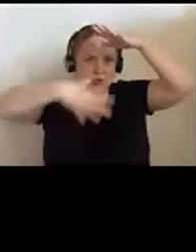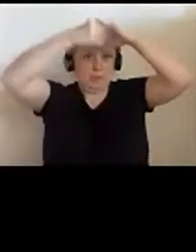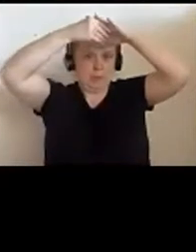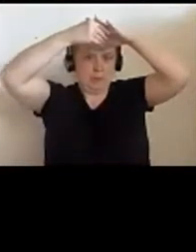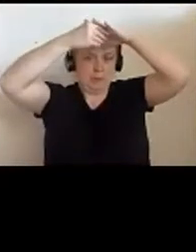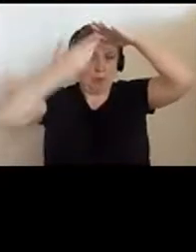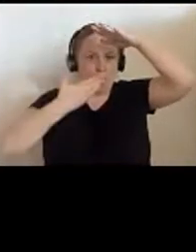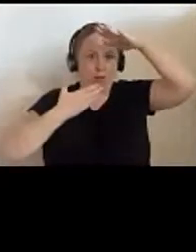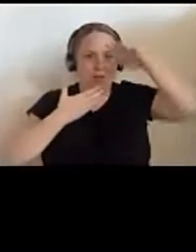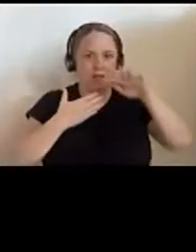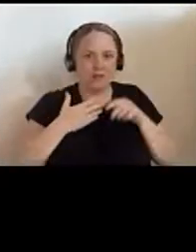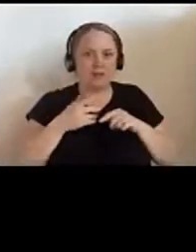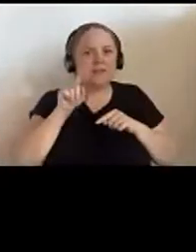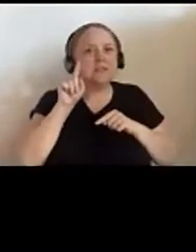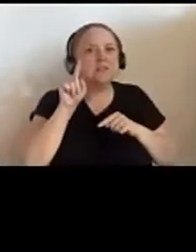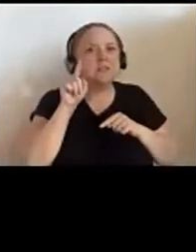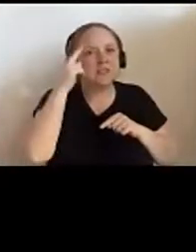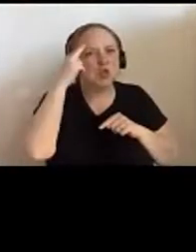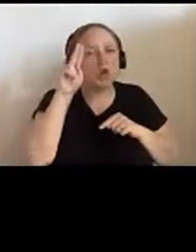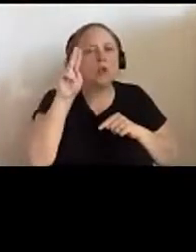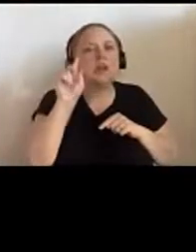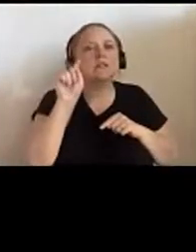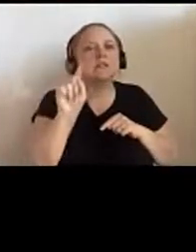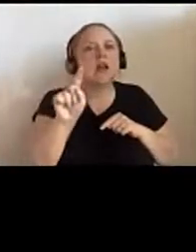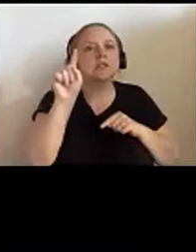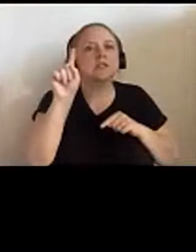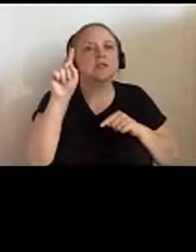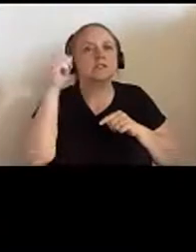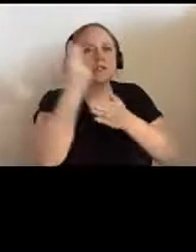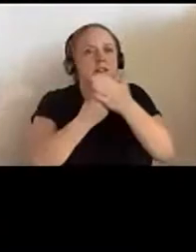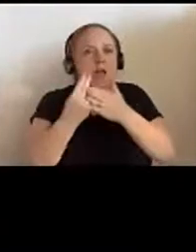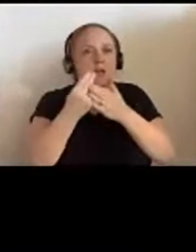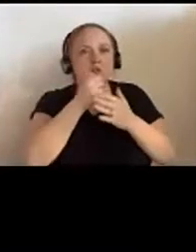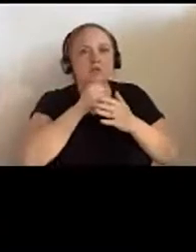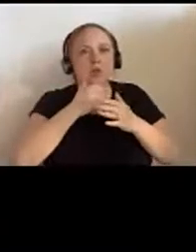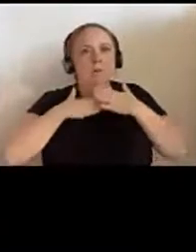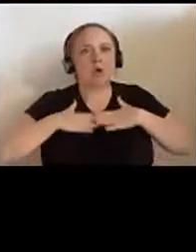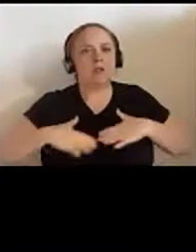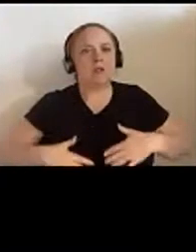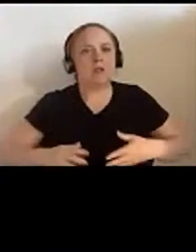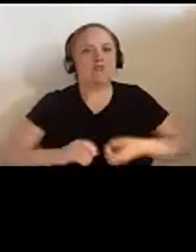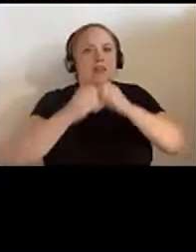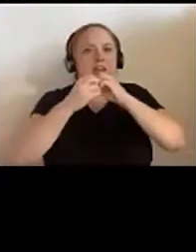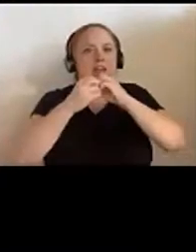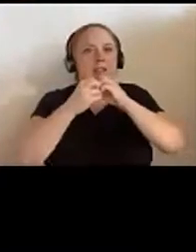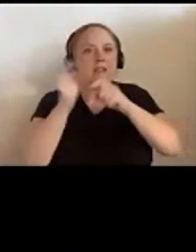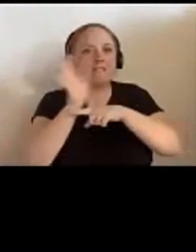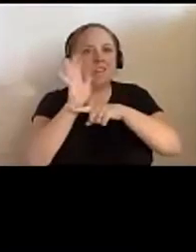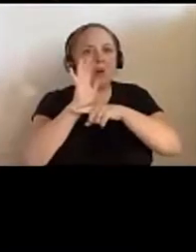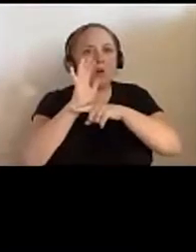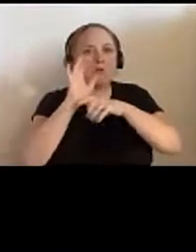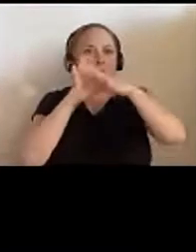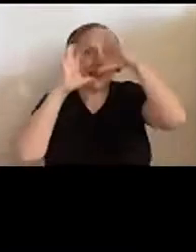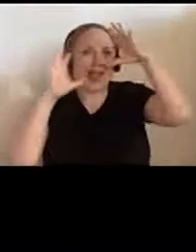is using Touch Designer now to use your body to generate a video feed of this cloud of lights that follow